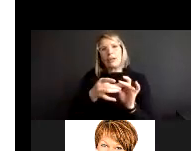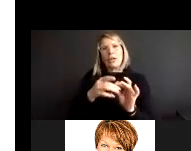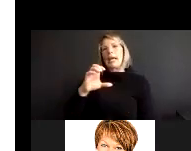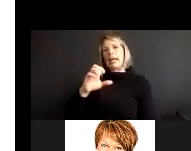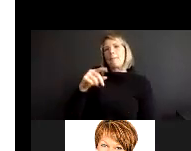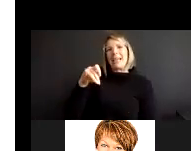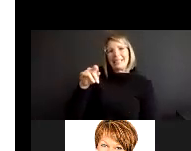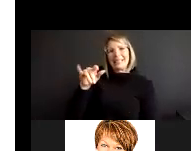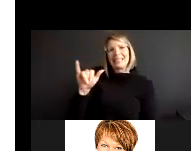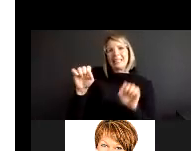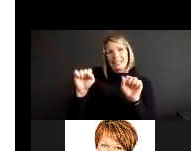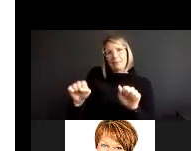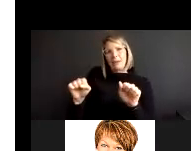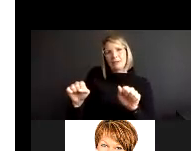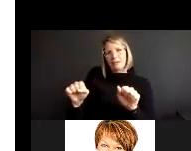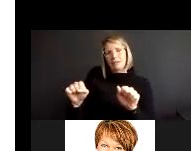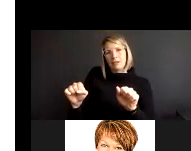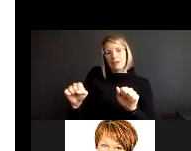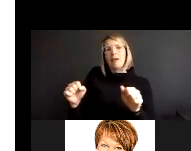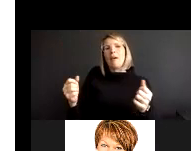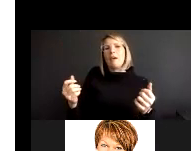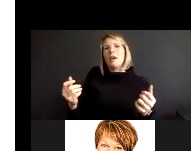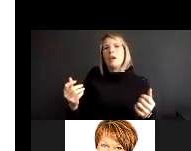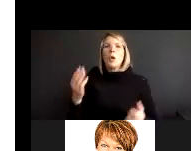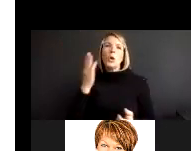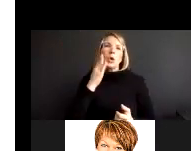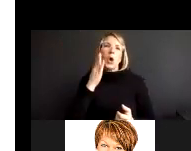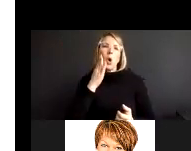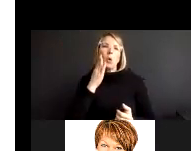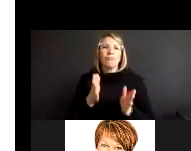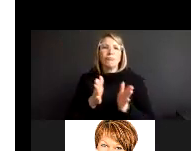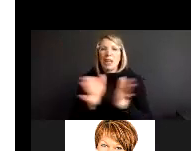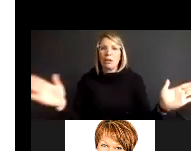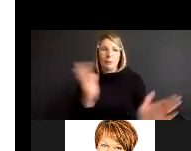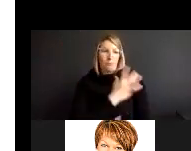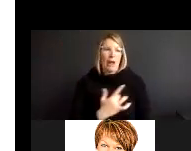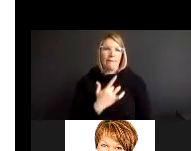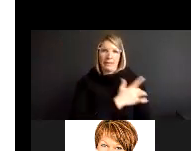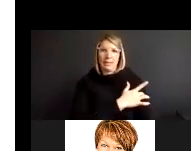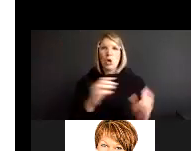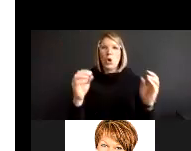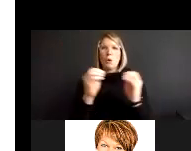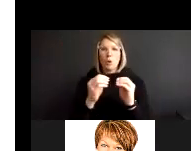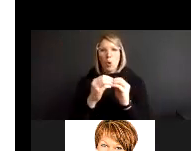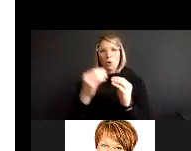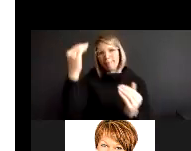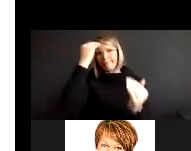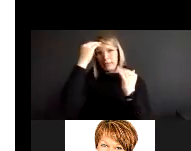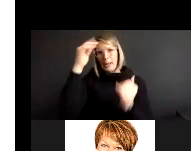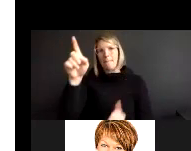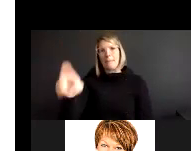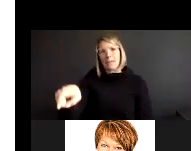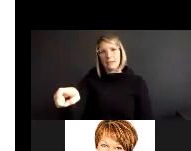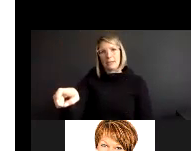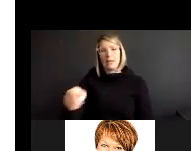needs to be more discussion, provincially about this whole idea. Before COVID, one of the things Steve and I had